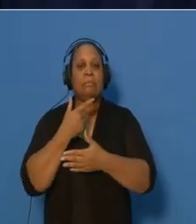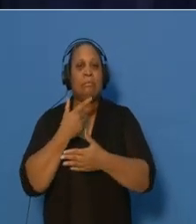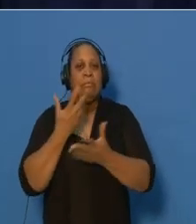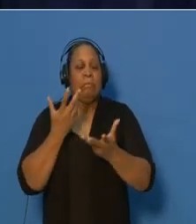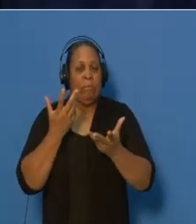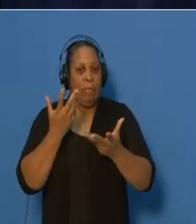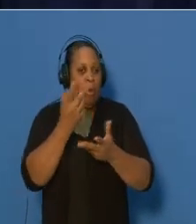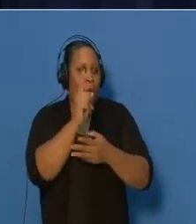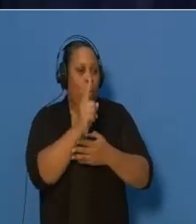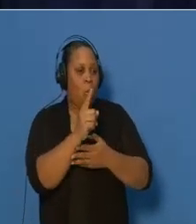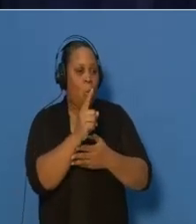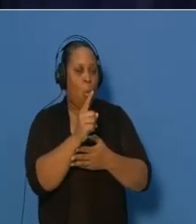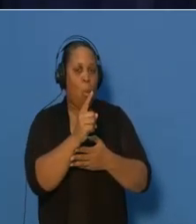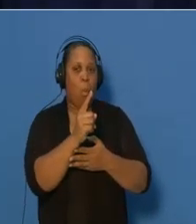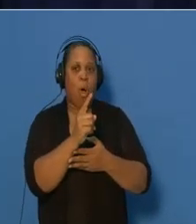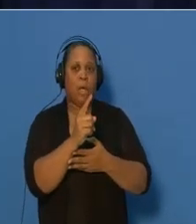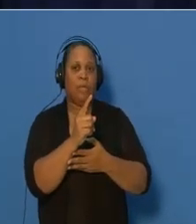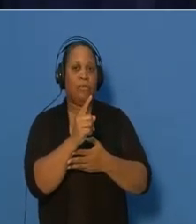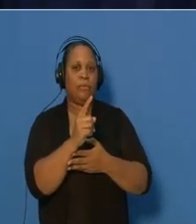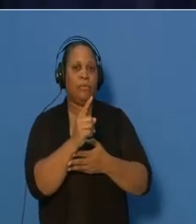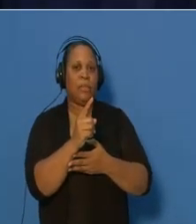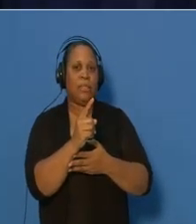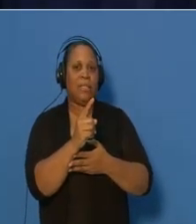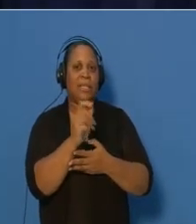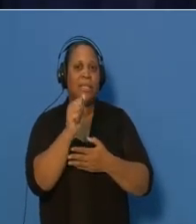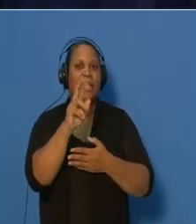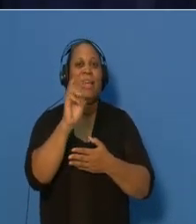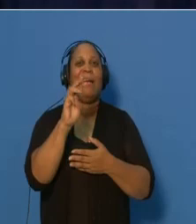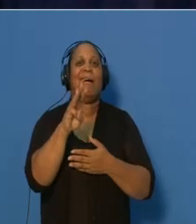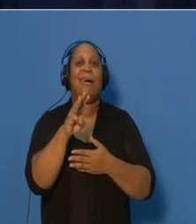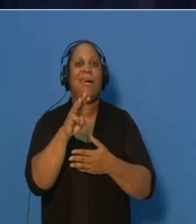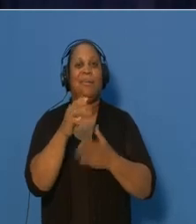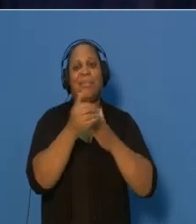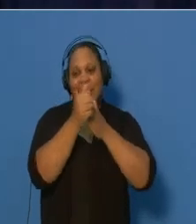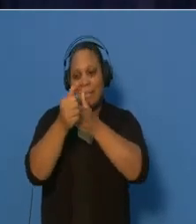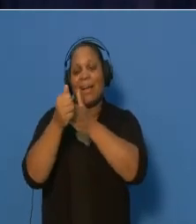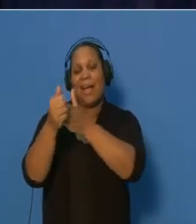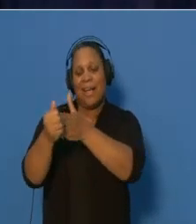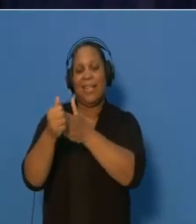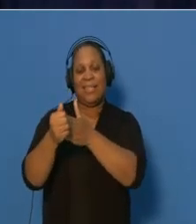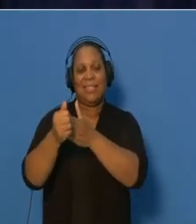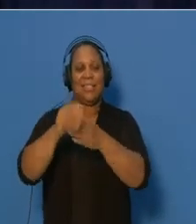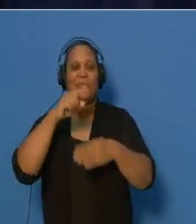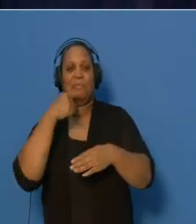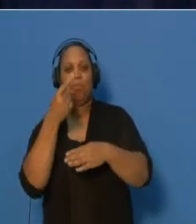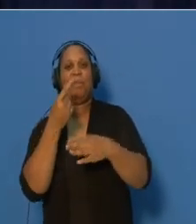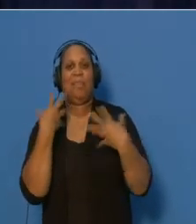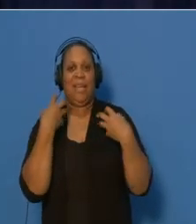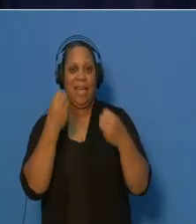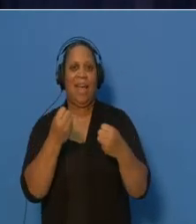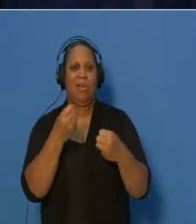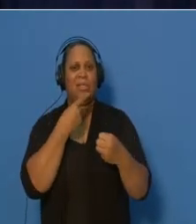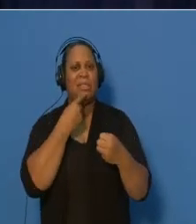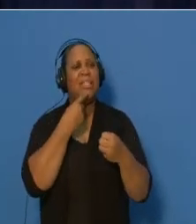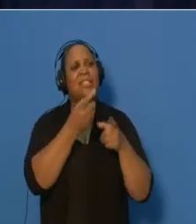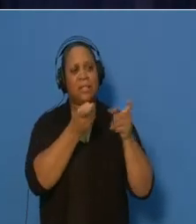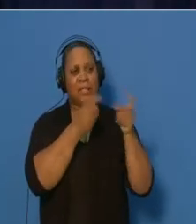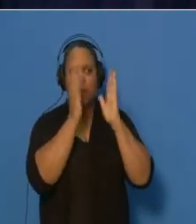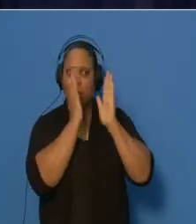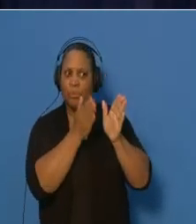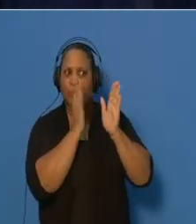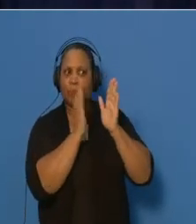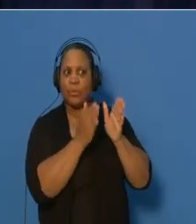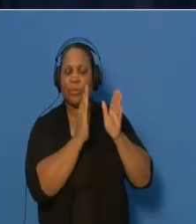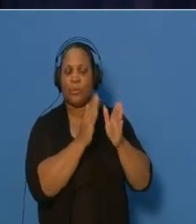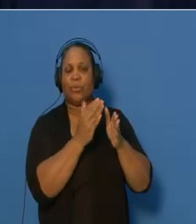of the arms of the public health emergency response team deals specifically with the nursing homes, and many